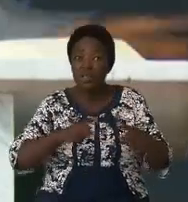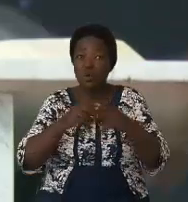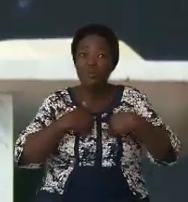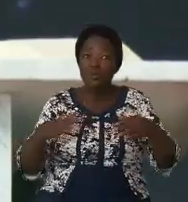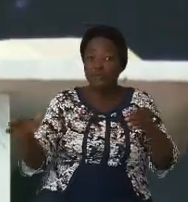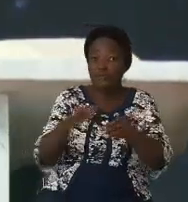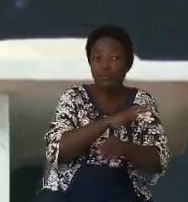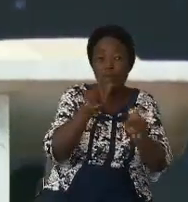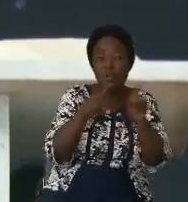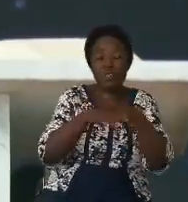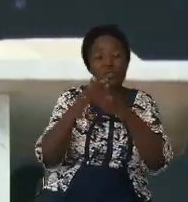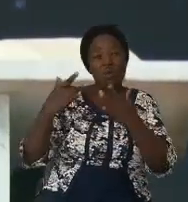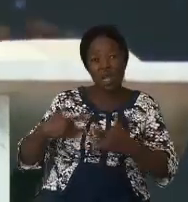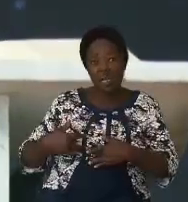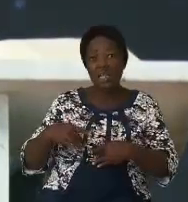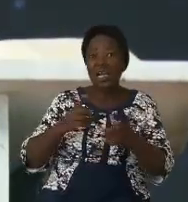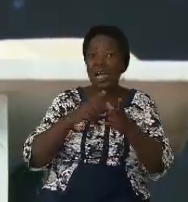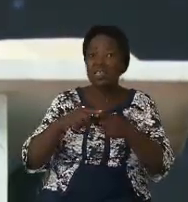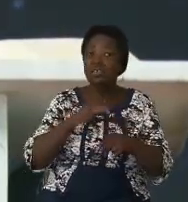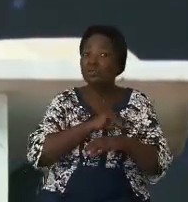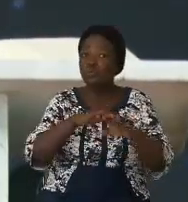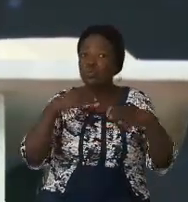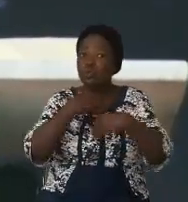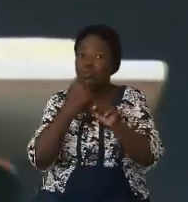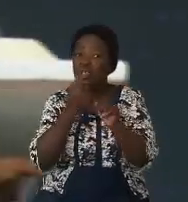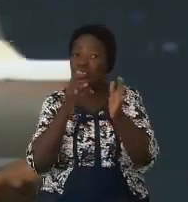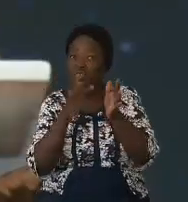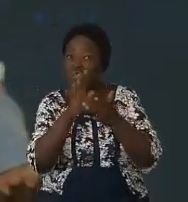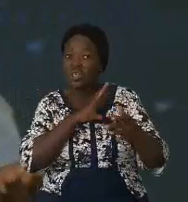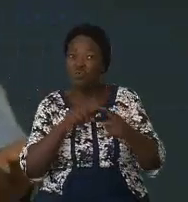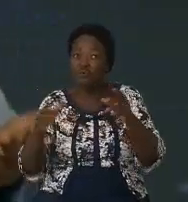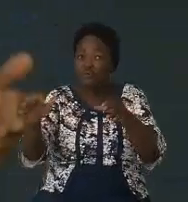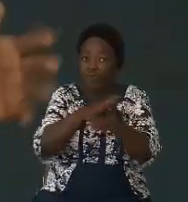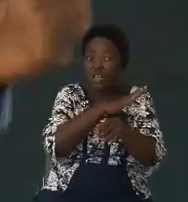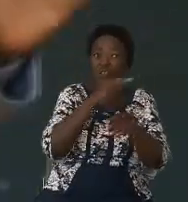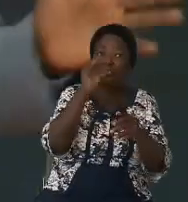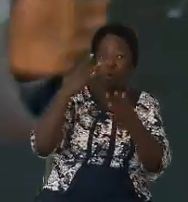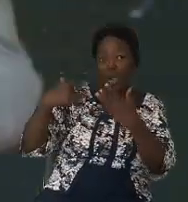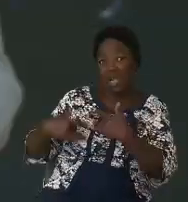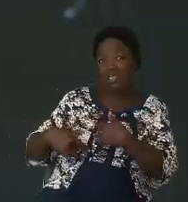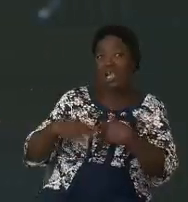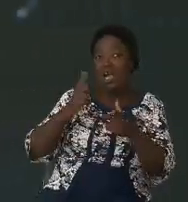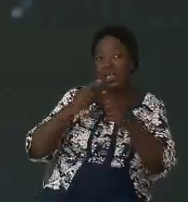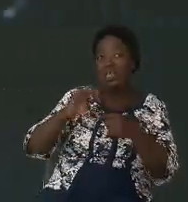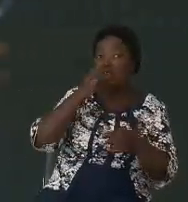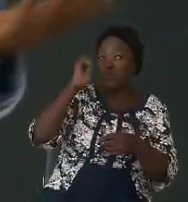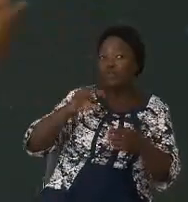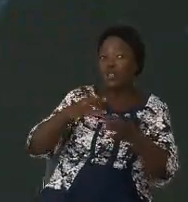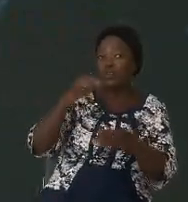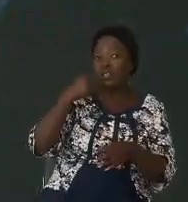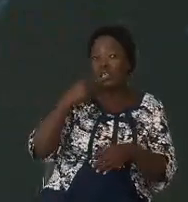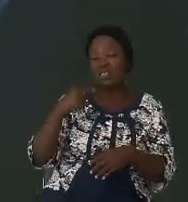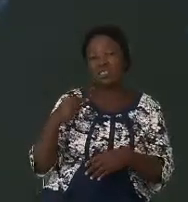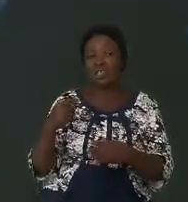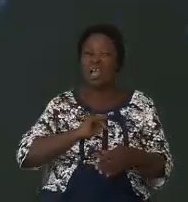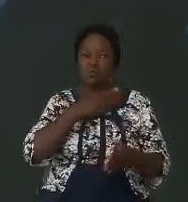action, evil lifestyle, all the places they occupied, if you don't make Jesus to fill that place, and